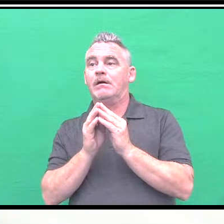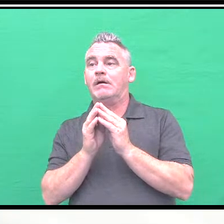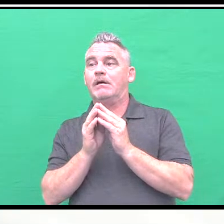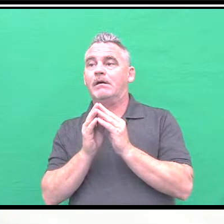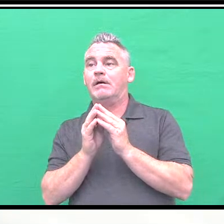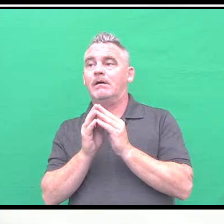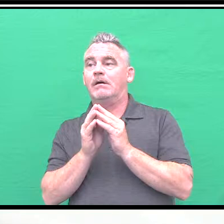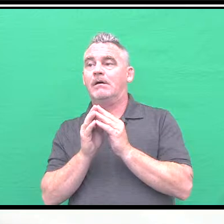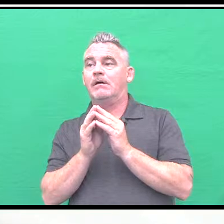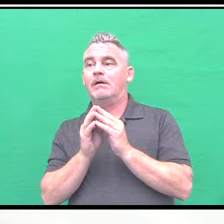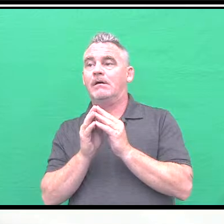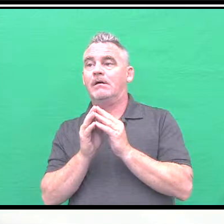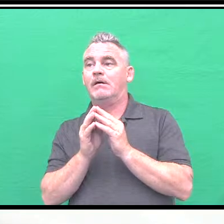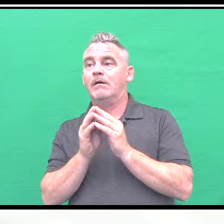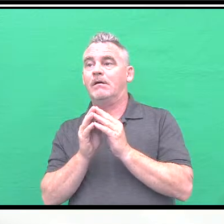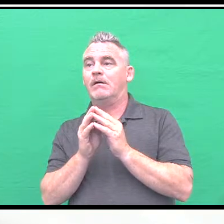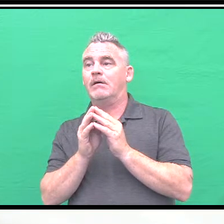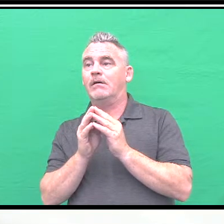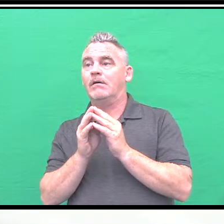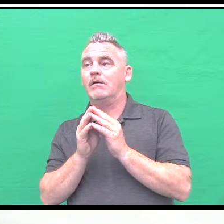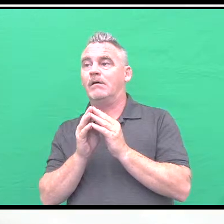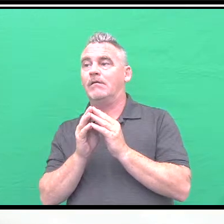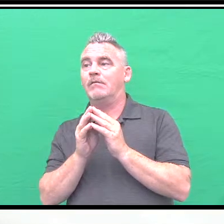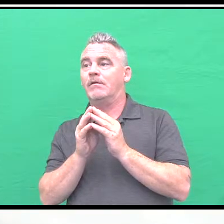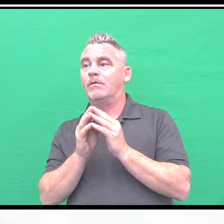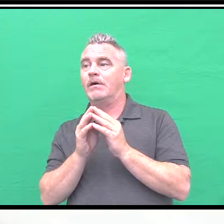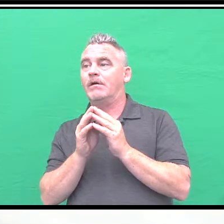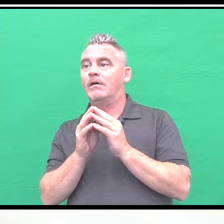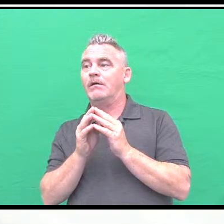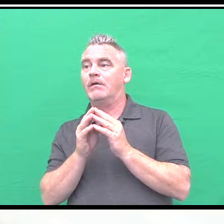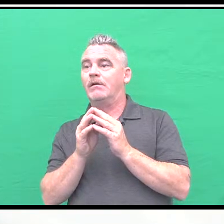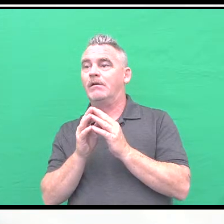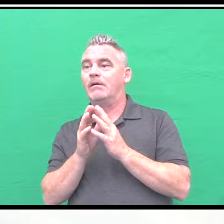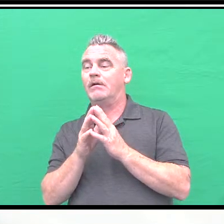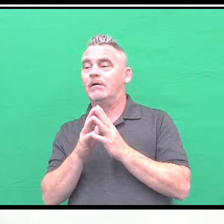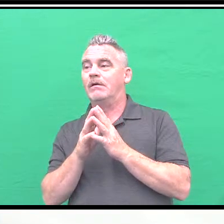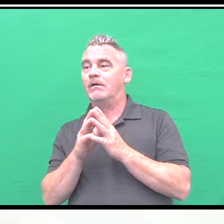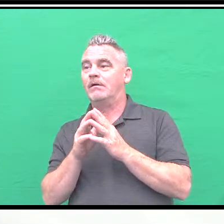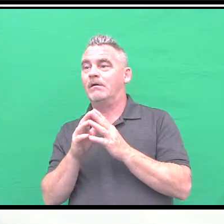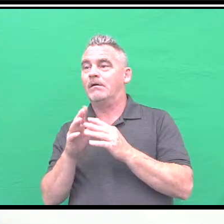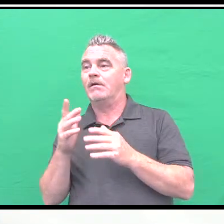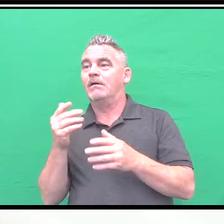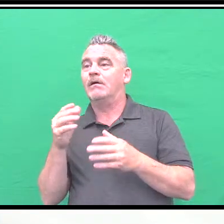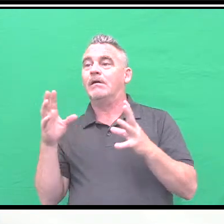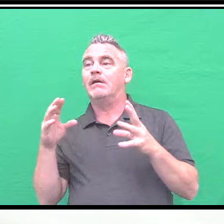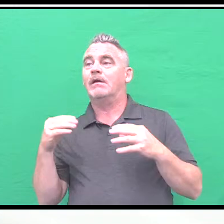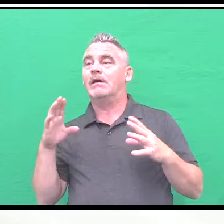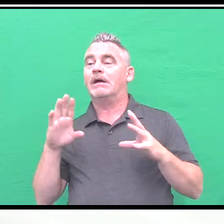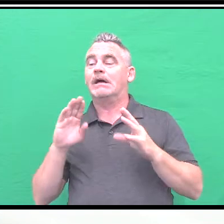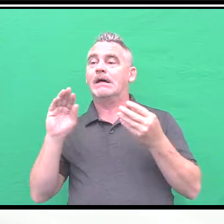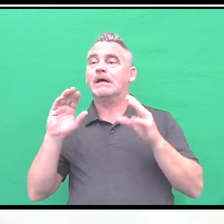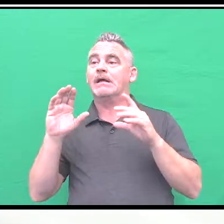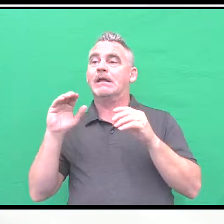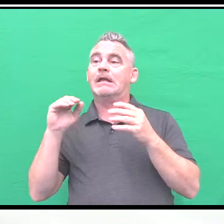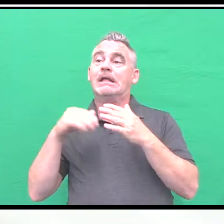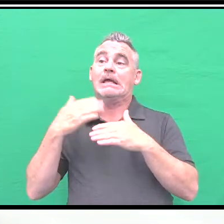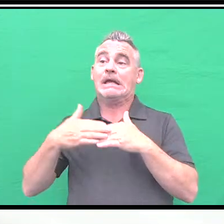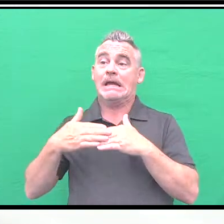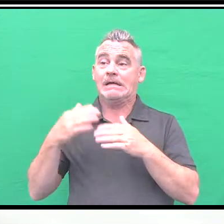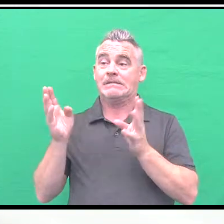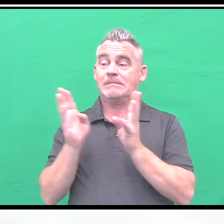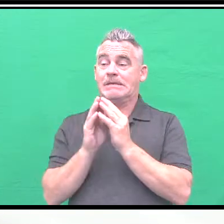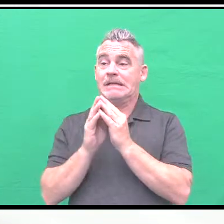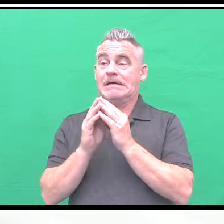valued and encouraged to be involved with their children's education. The council's next meeting is March 1st. And I'd like to